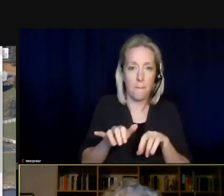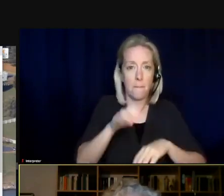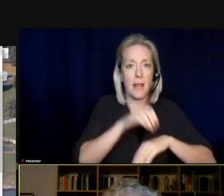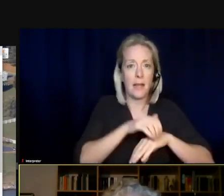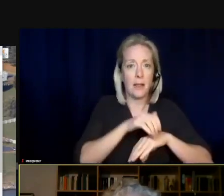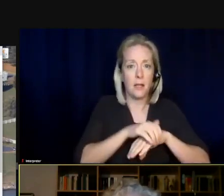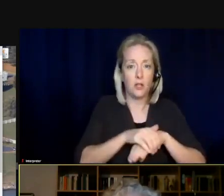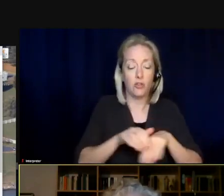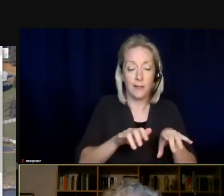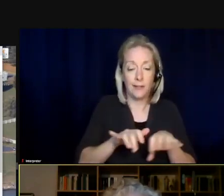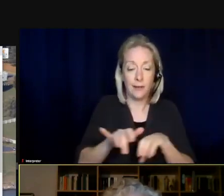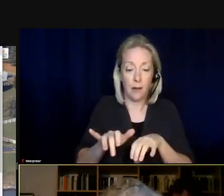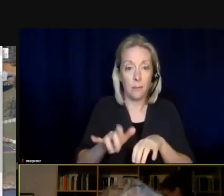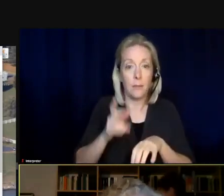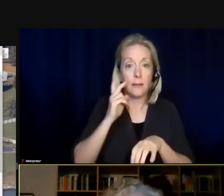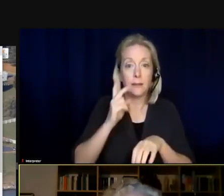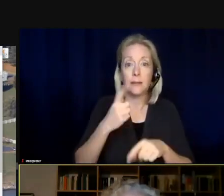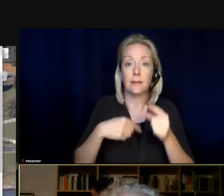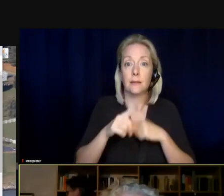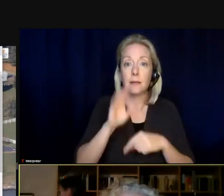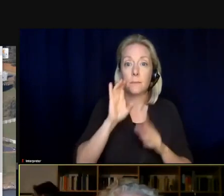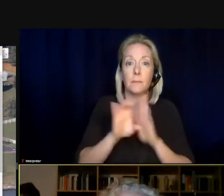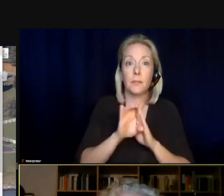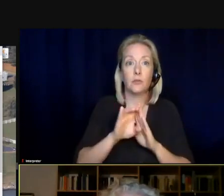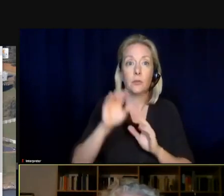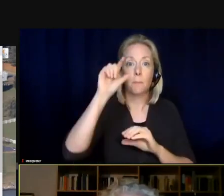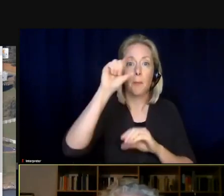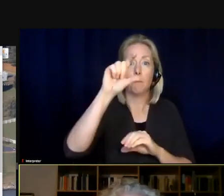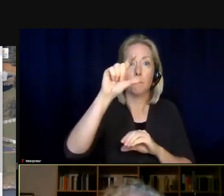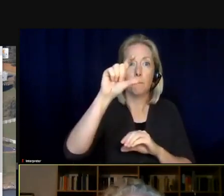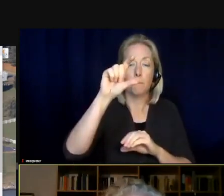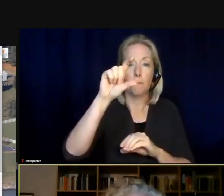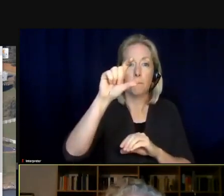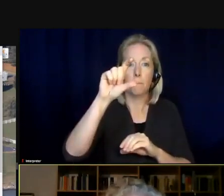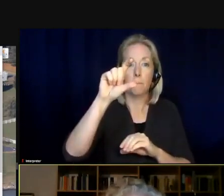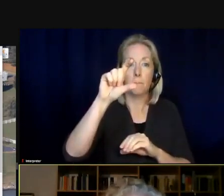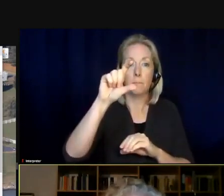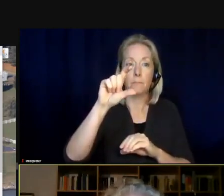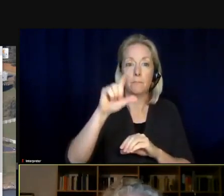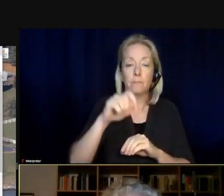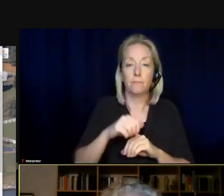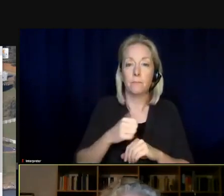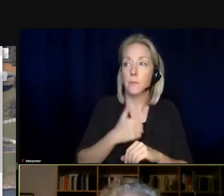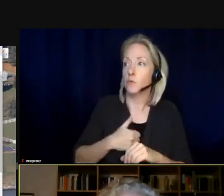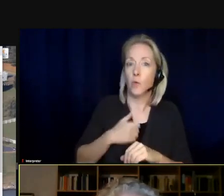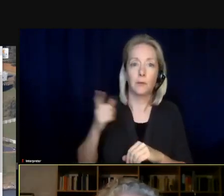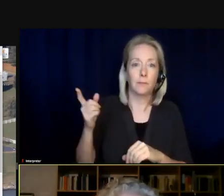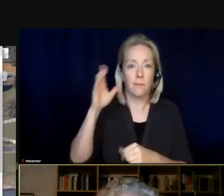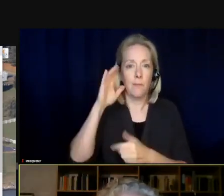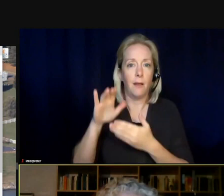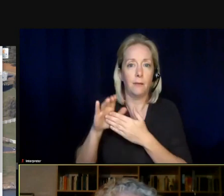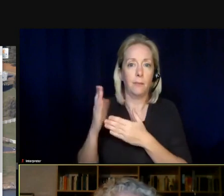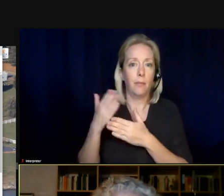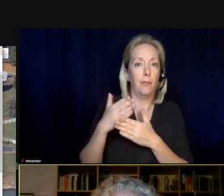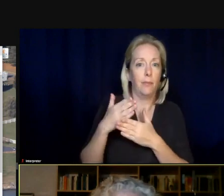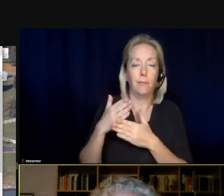appear above the words while they typed. Sorry, that was my husband interfering in